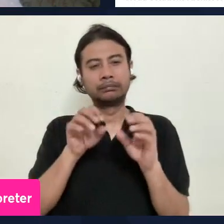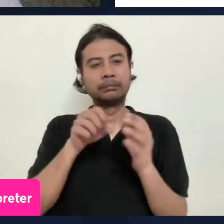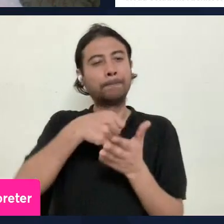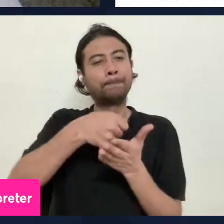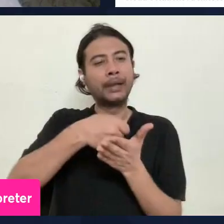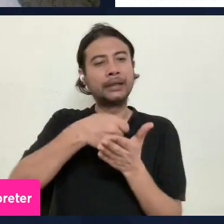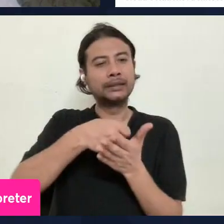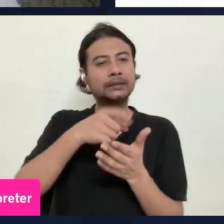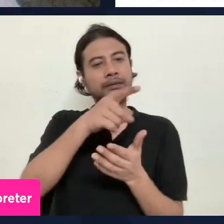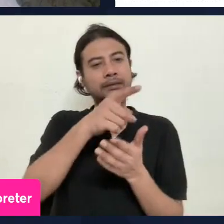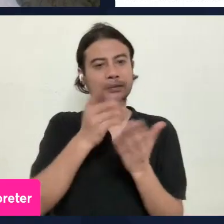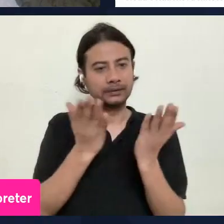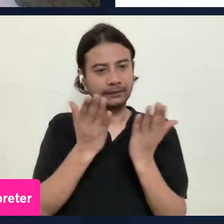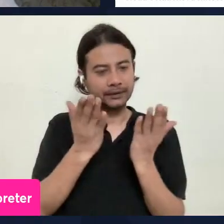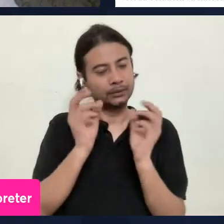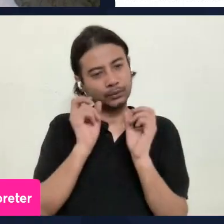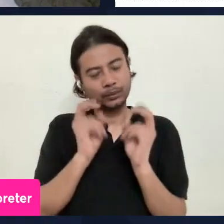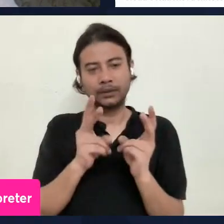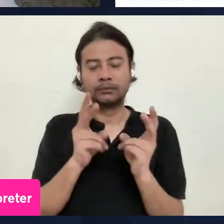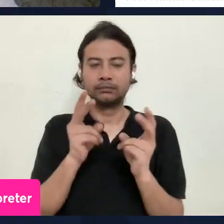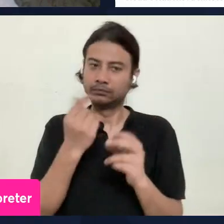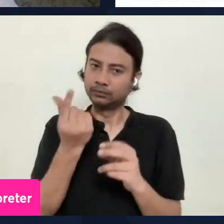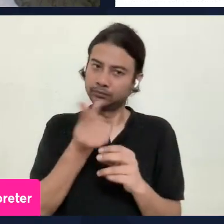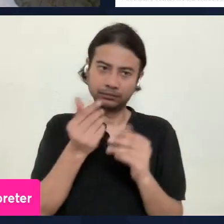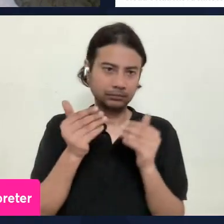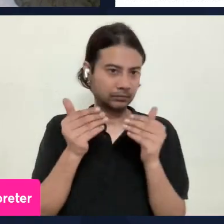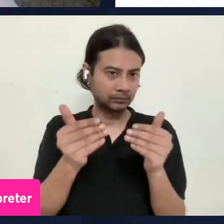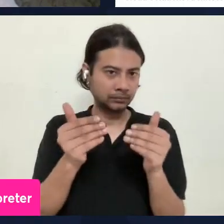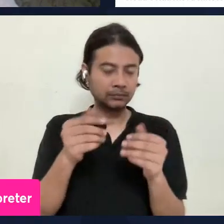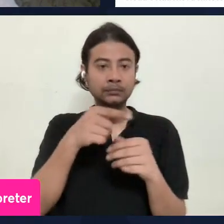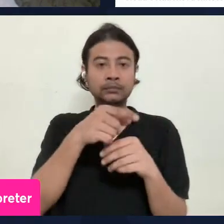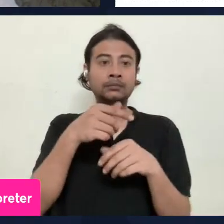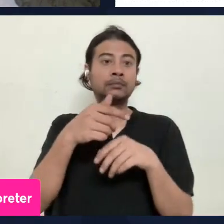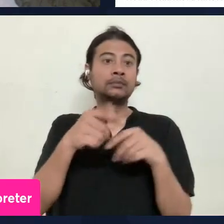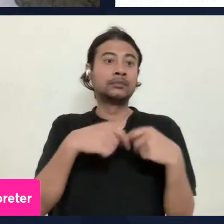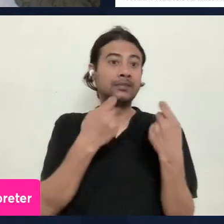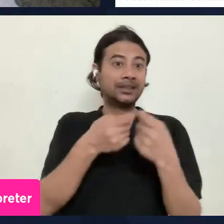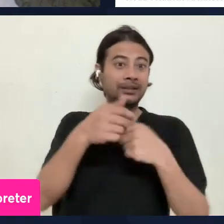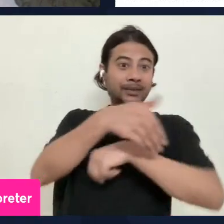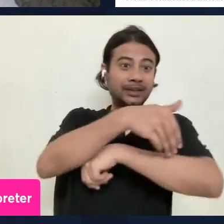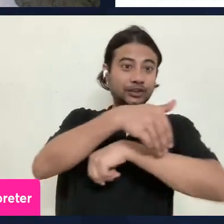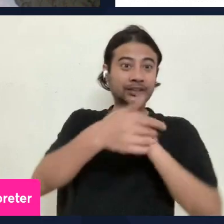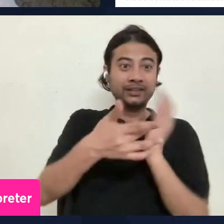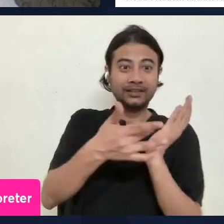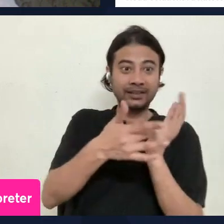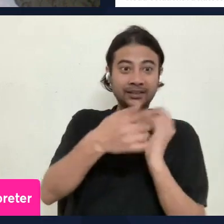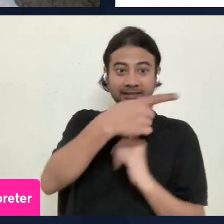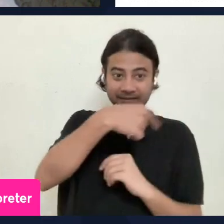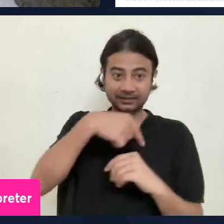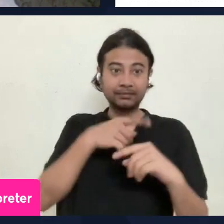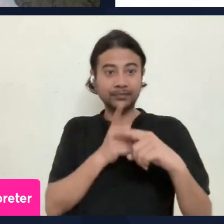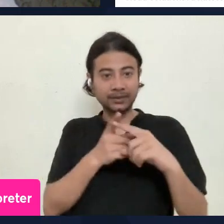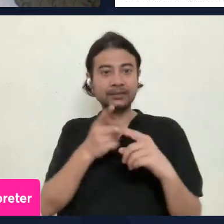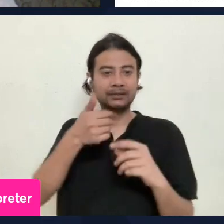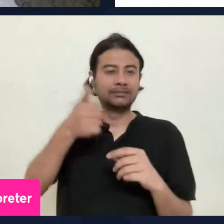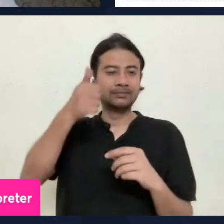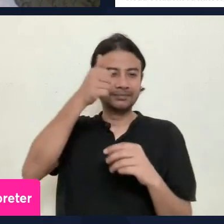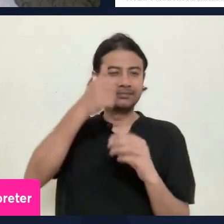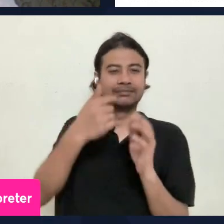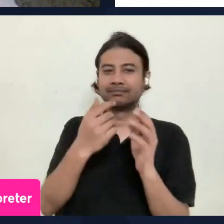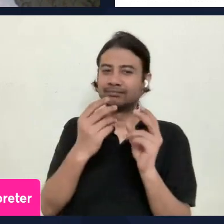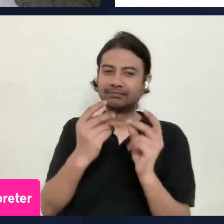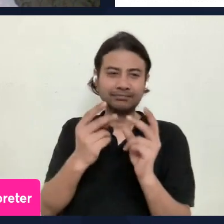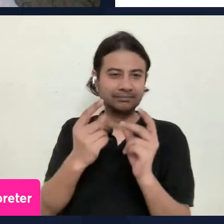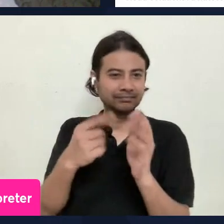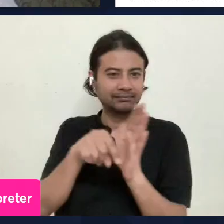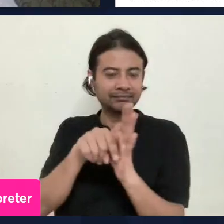great guys. They worked with engineering and the teams and with a bit of our support to configure the sync